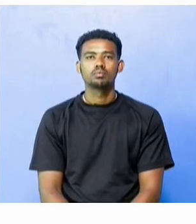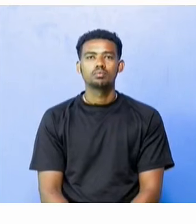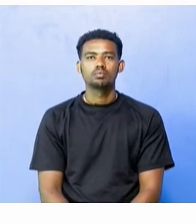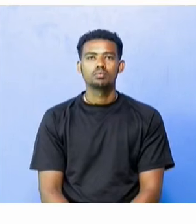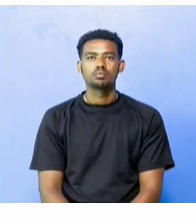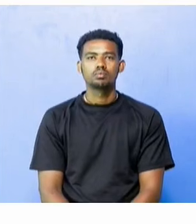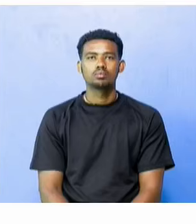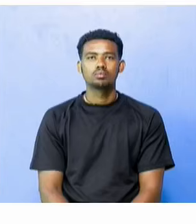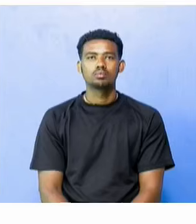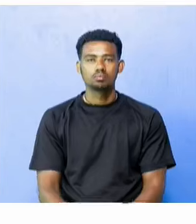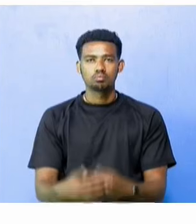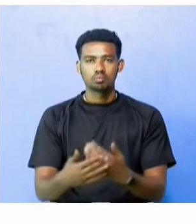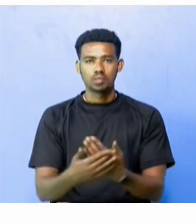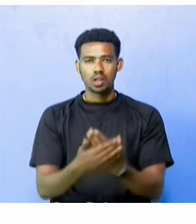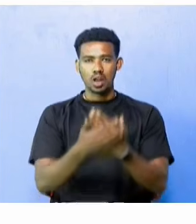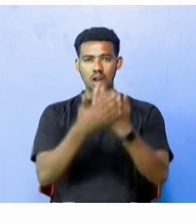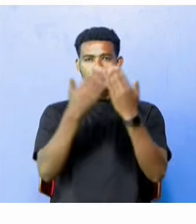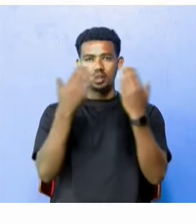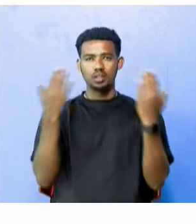Early,